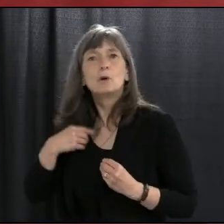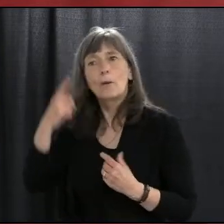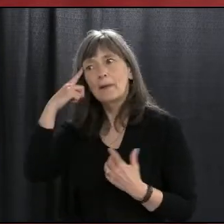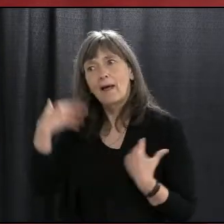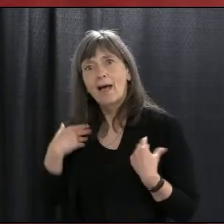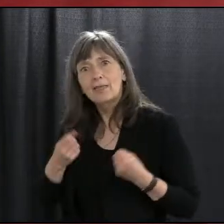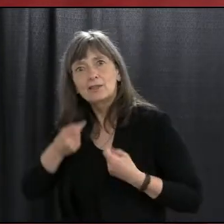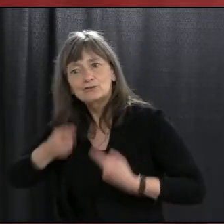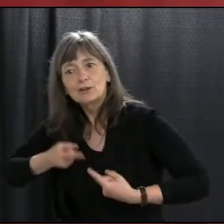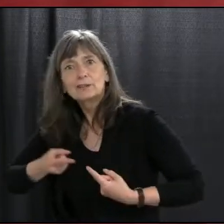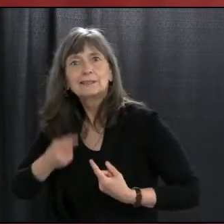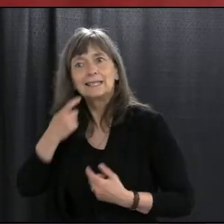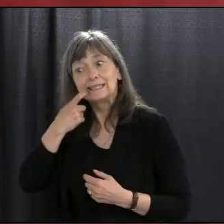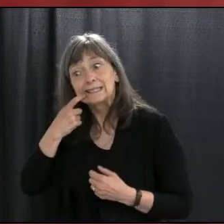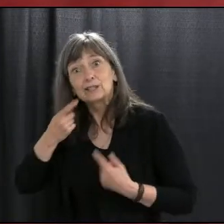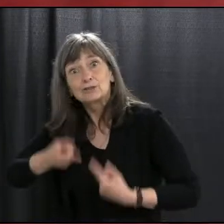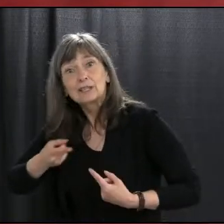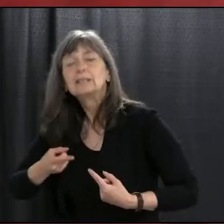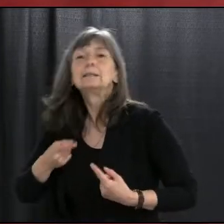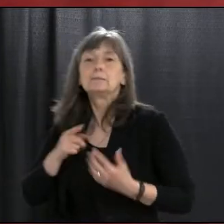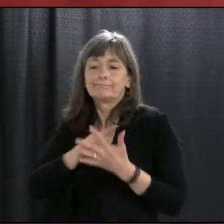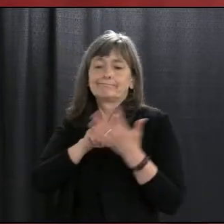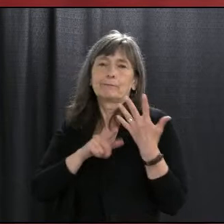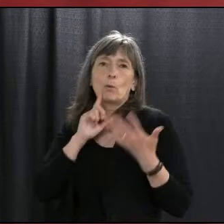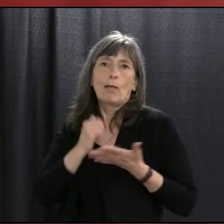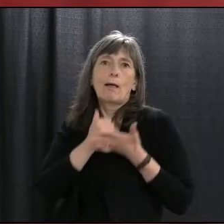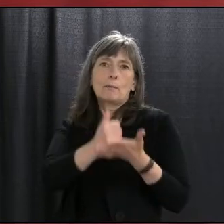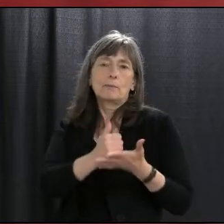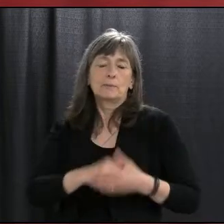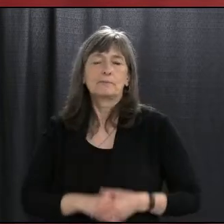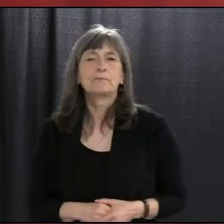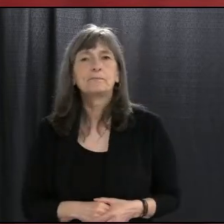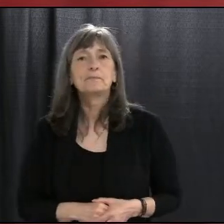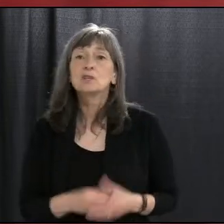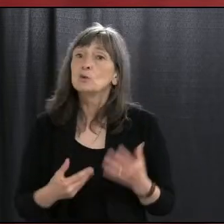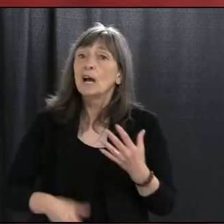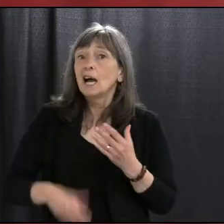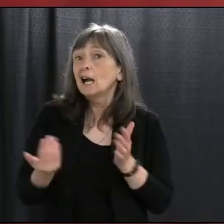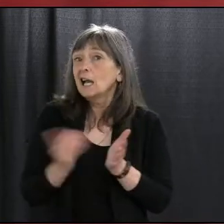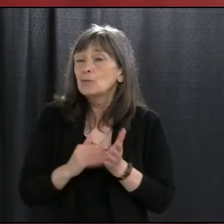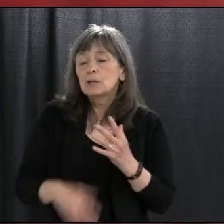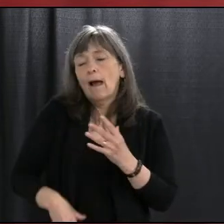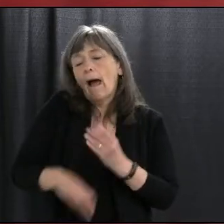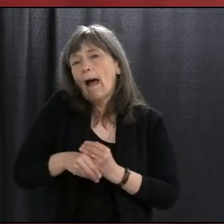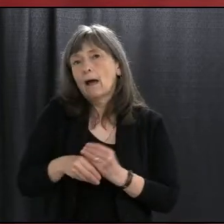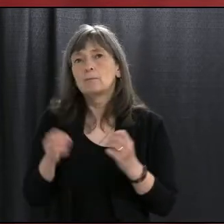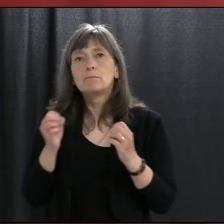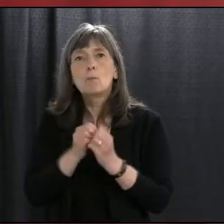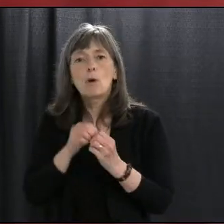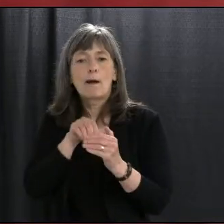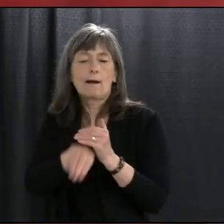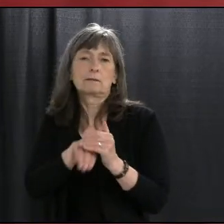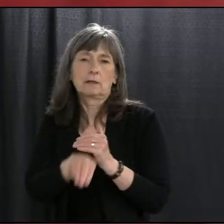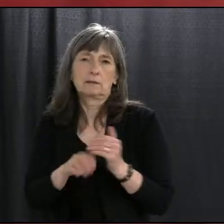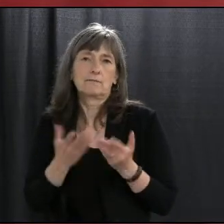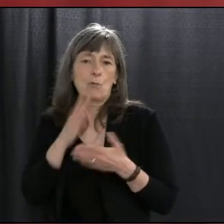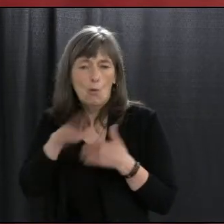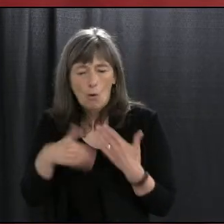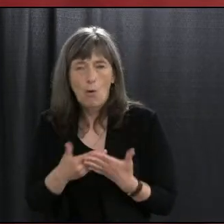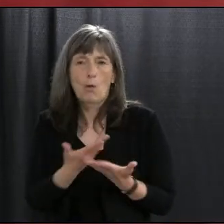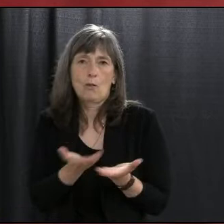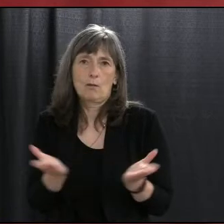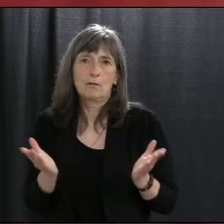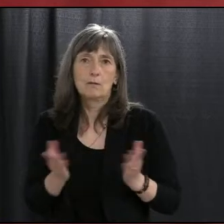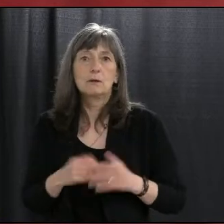issues. We are proud to provide one more access point to primary care for the entire community, including